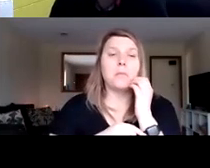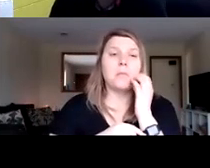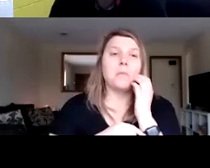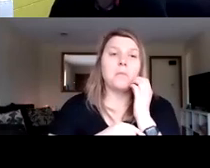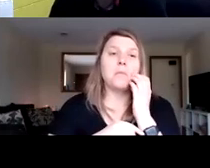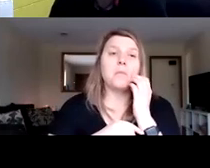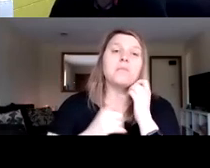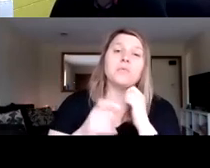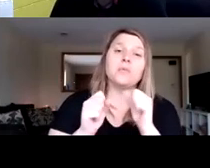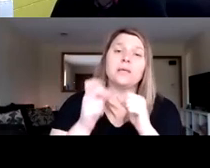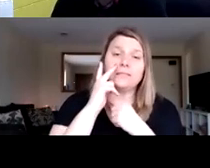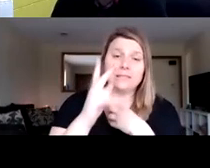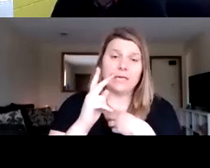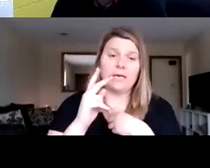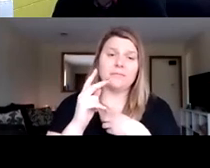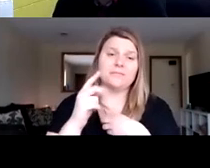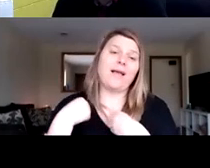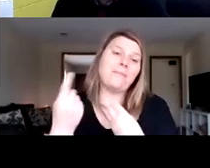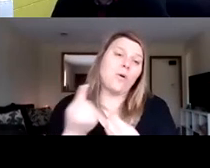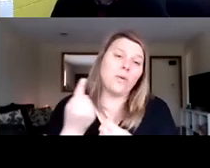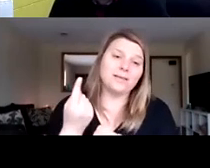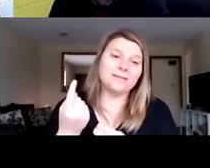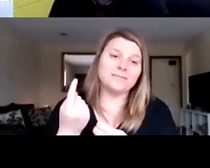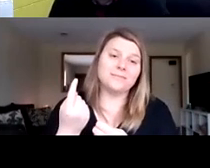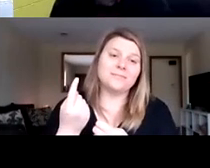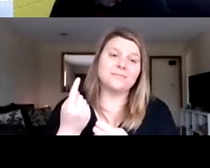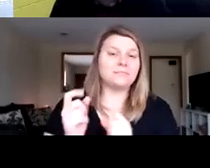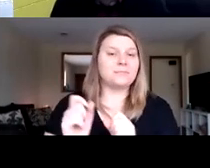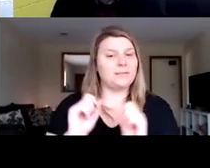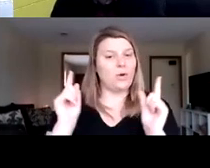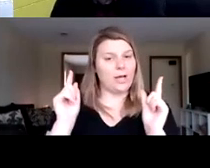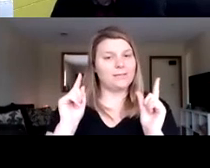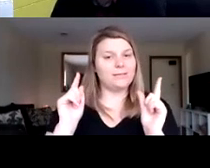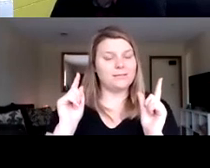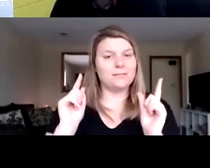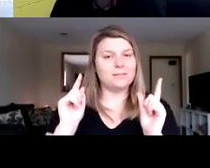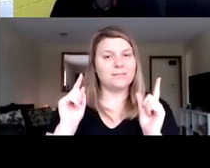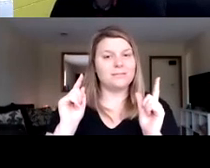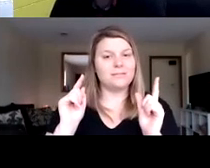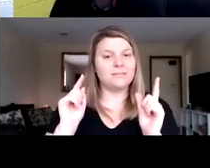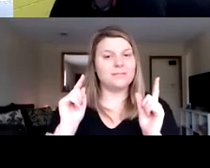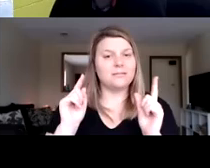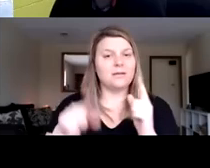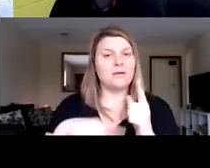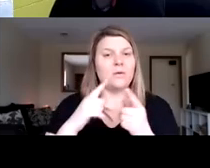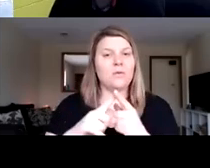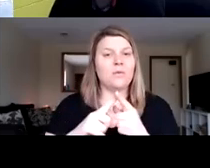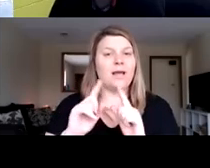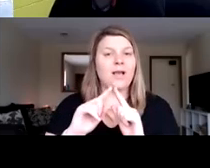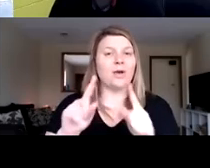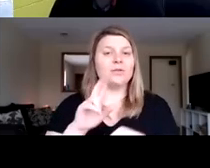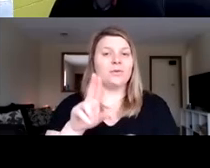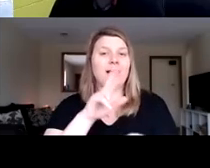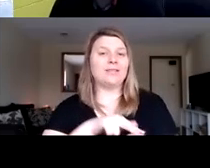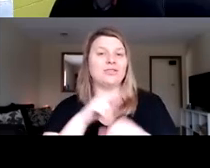So you can see I'm always kind of surprised when I go to national